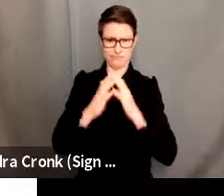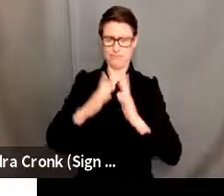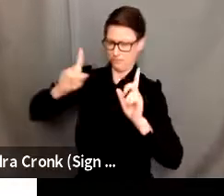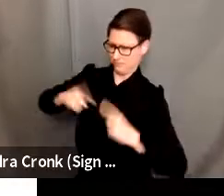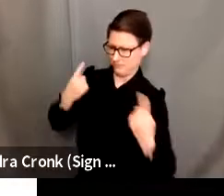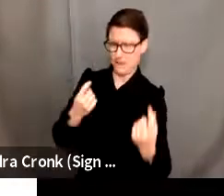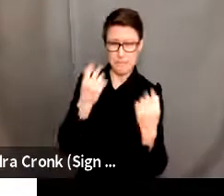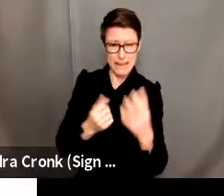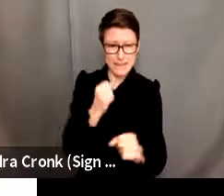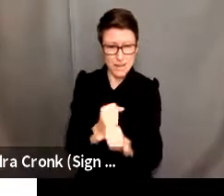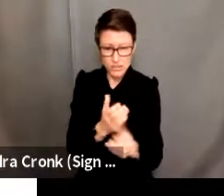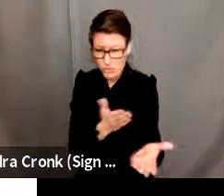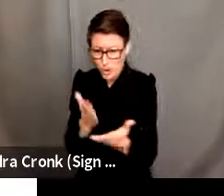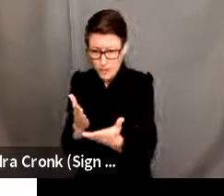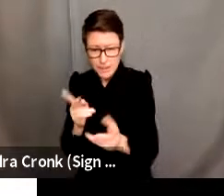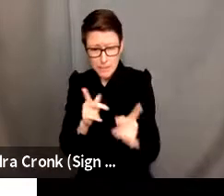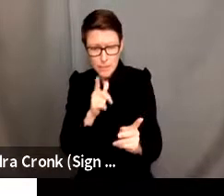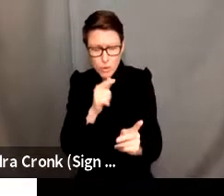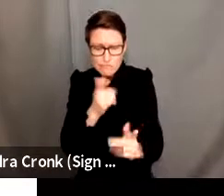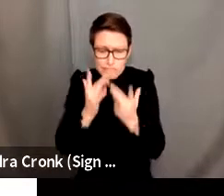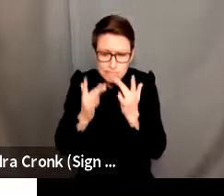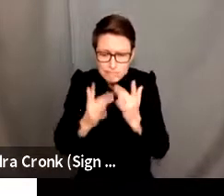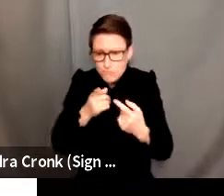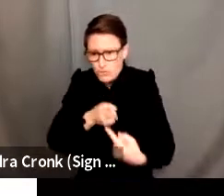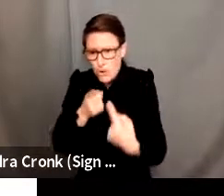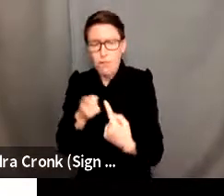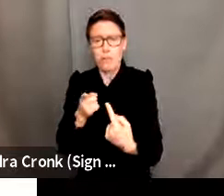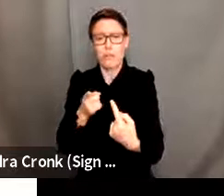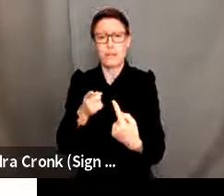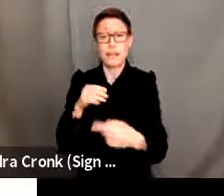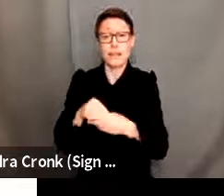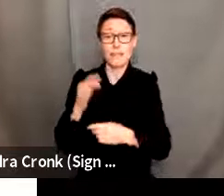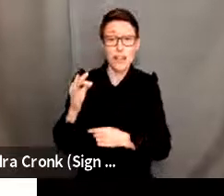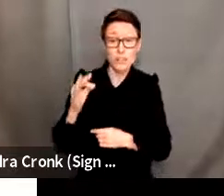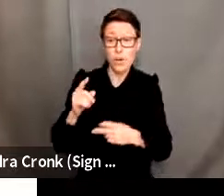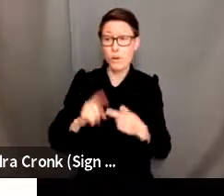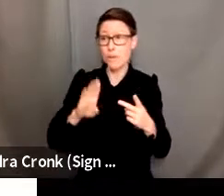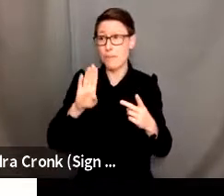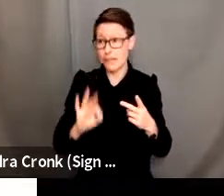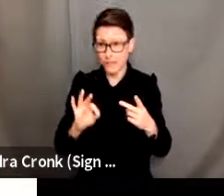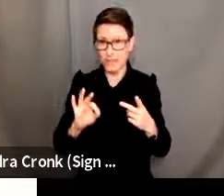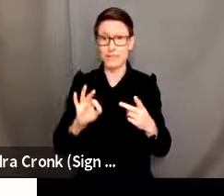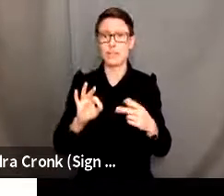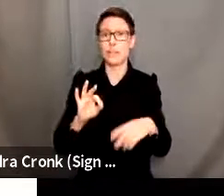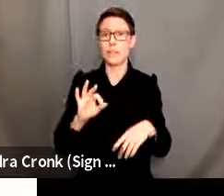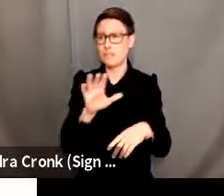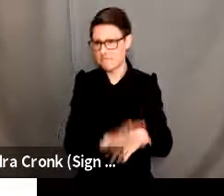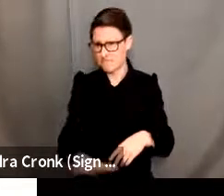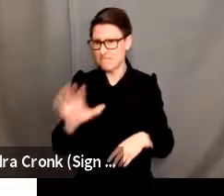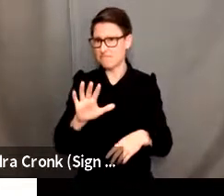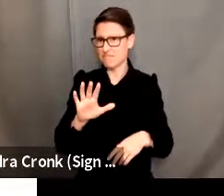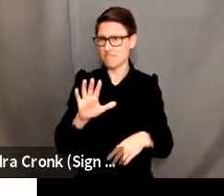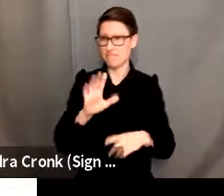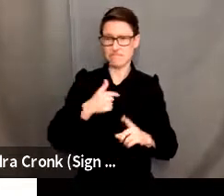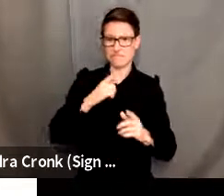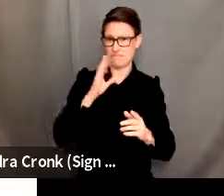of those in crisis, with sites in Fresno, Merced, and Bakersfield. And I'll be speaking directly about our Fresno site. We are the first